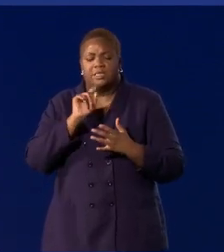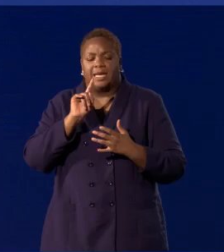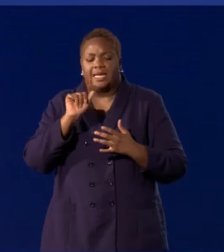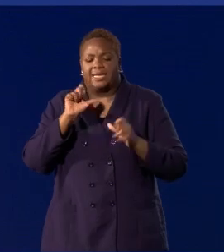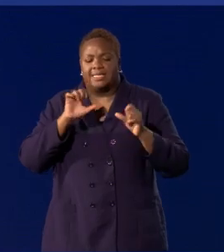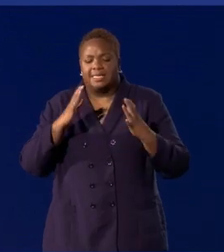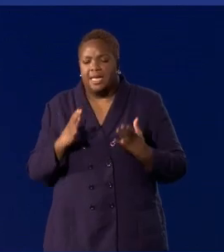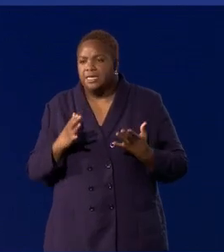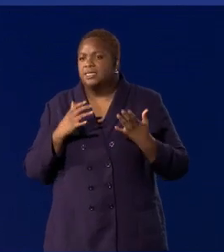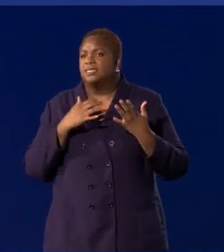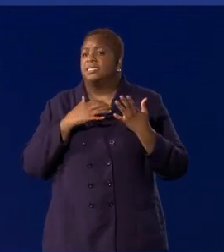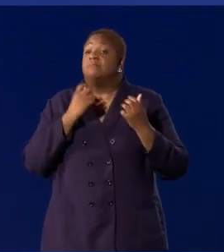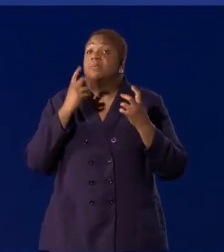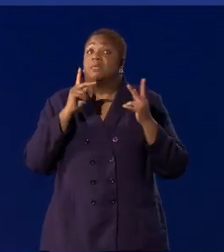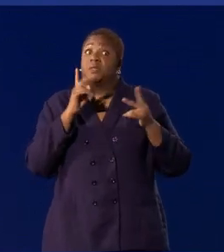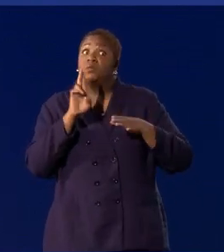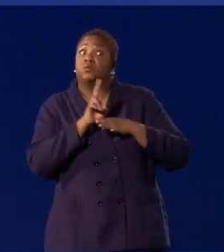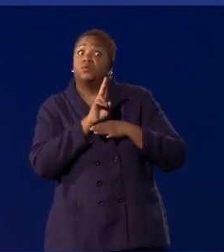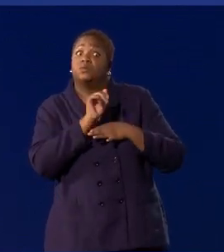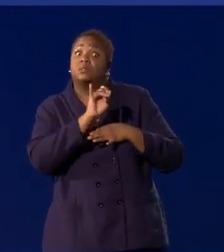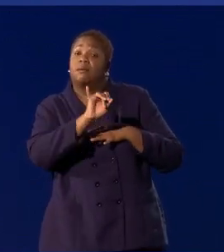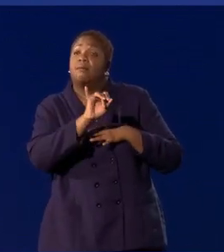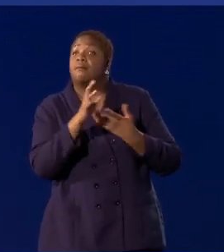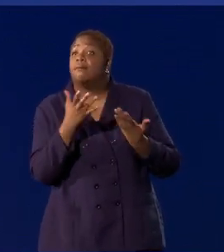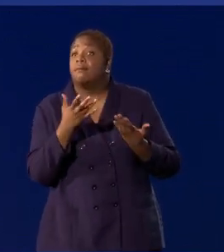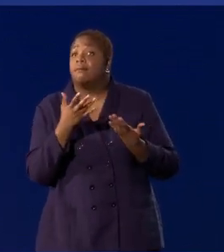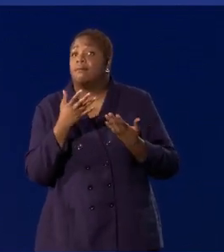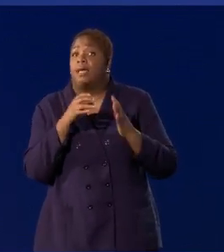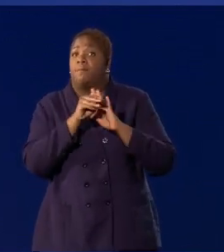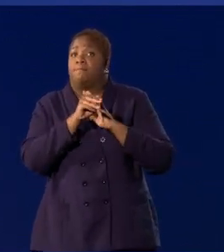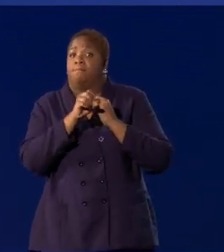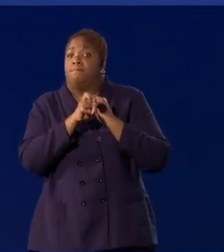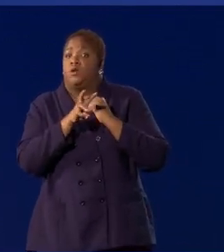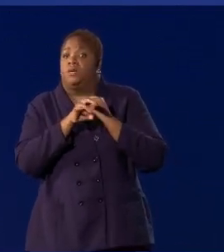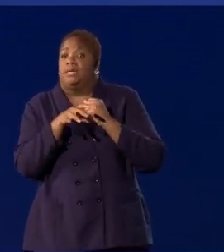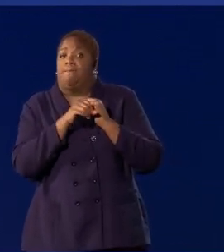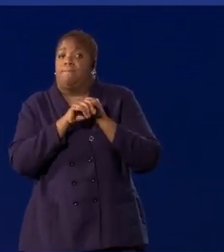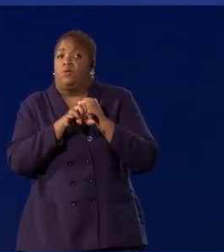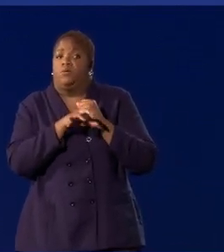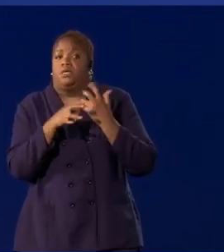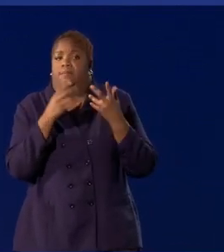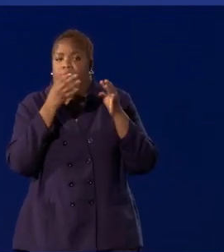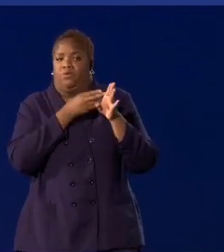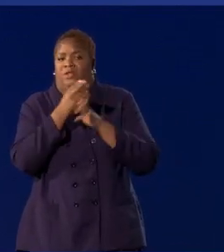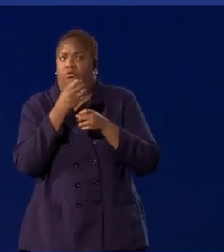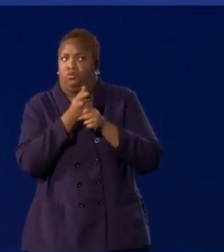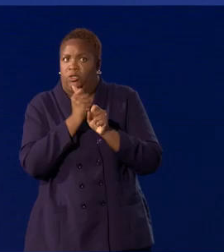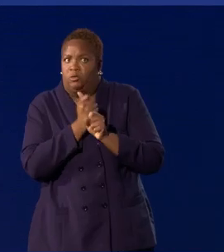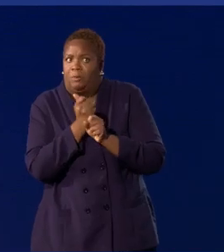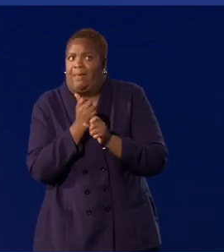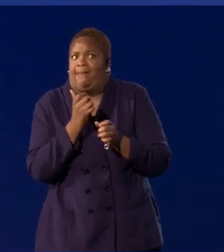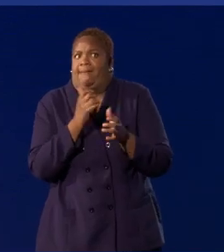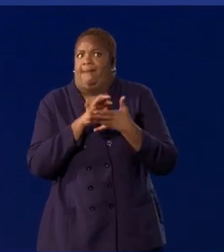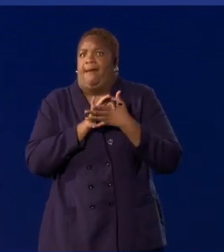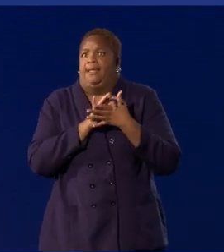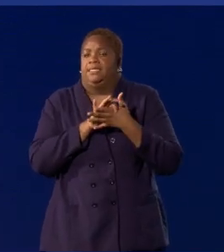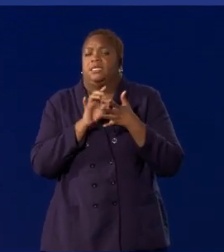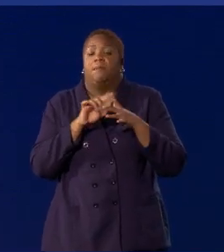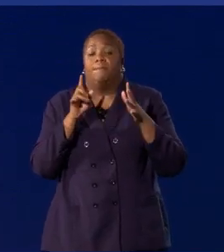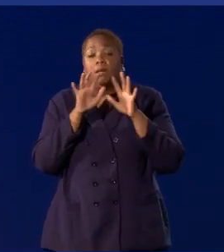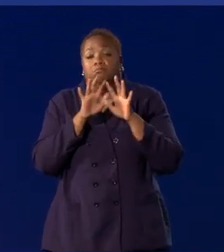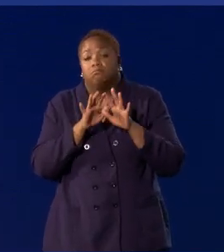lot of actual users of GenAI, like a marketing professional trying to create content, it's not yet a broad-based